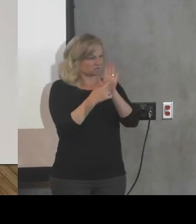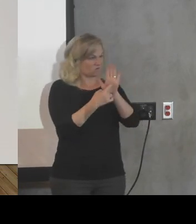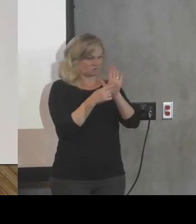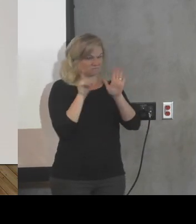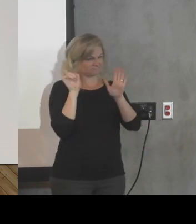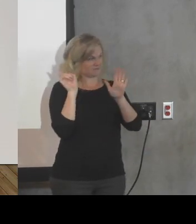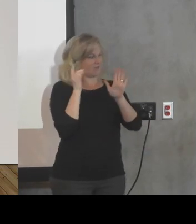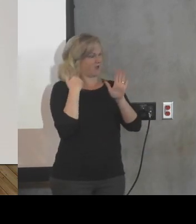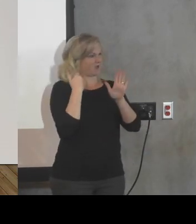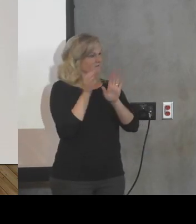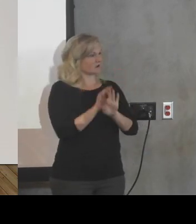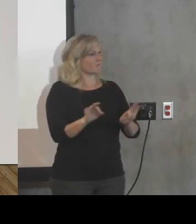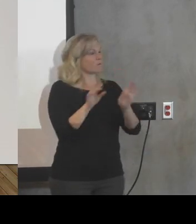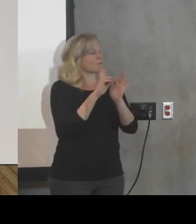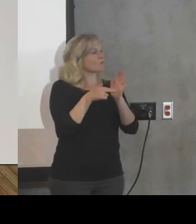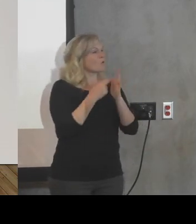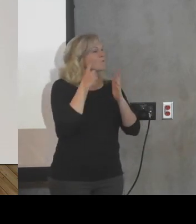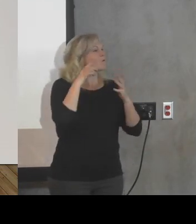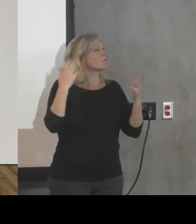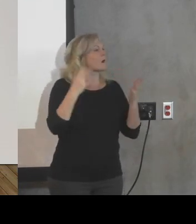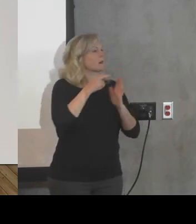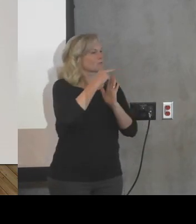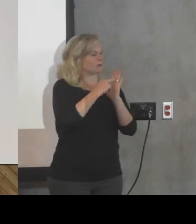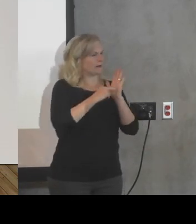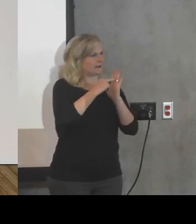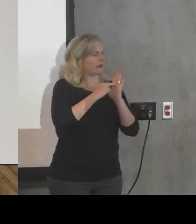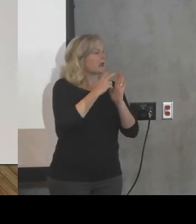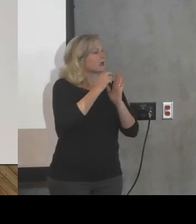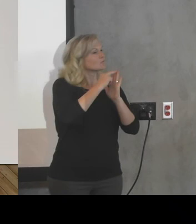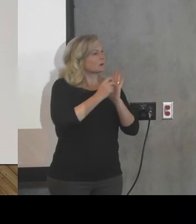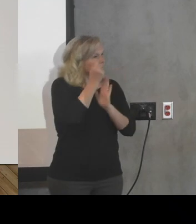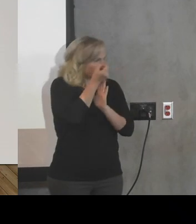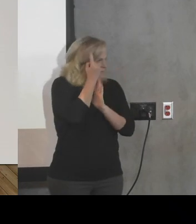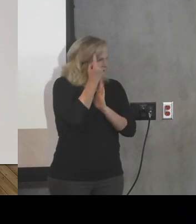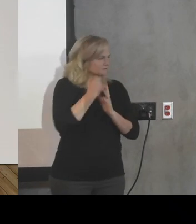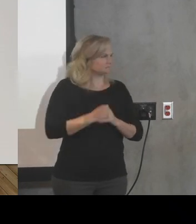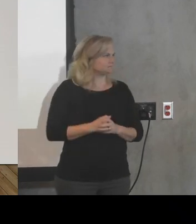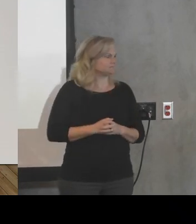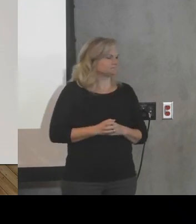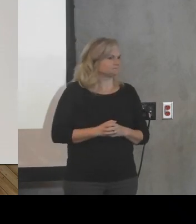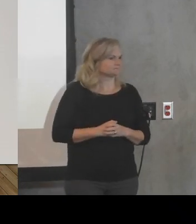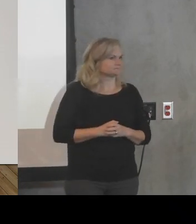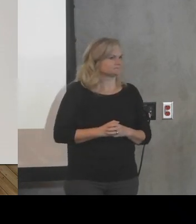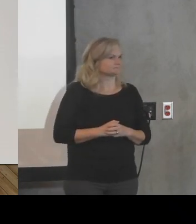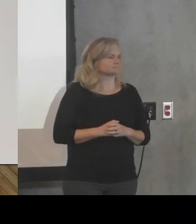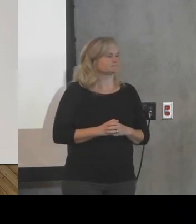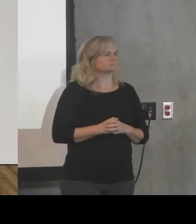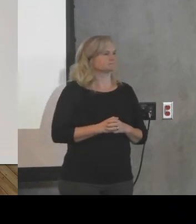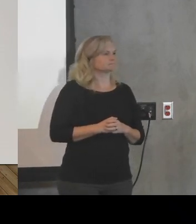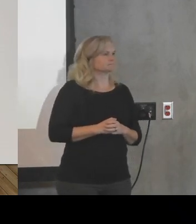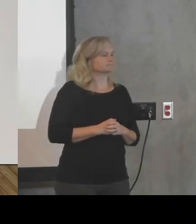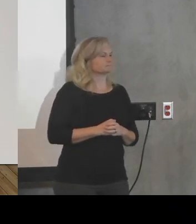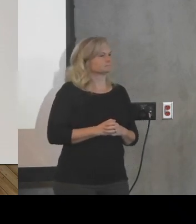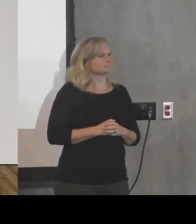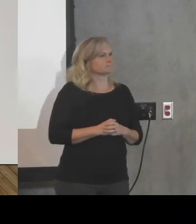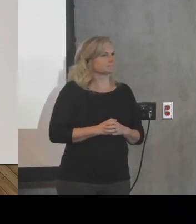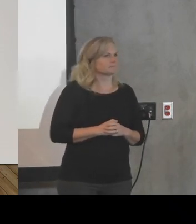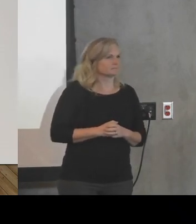in reading and reading comprehension. And so the important thing